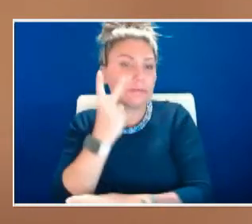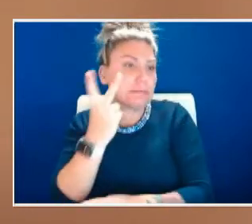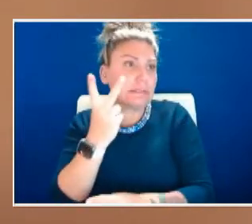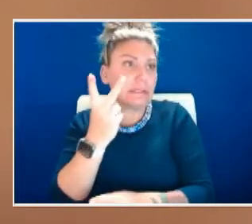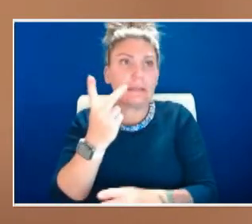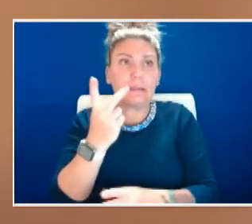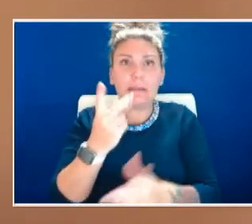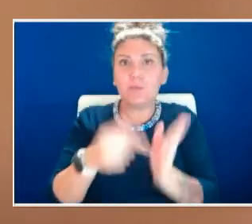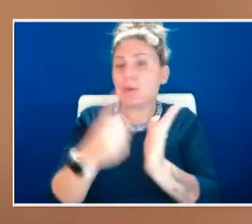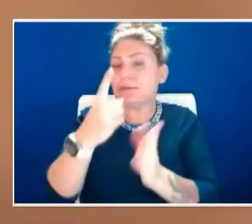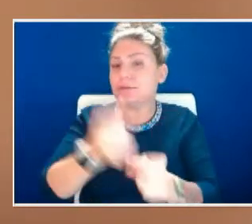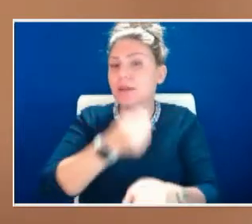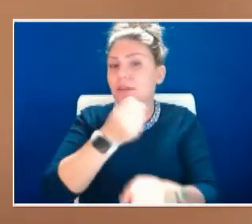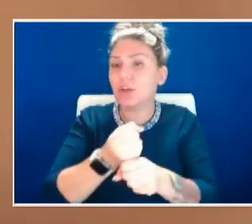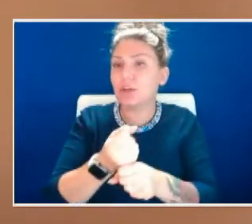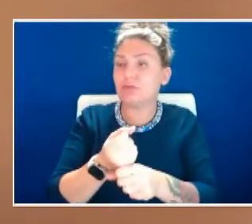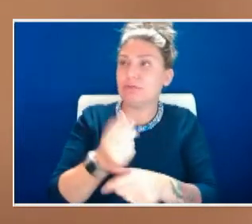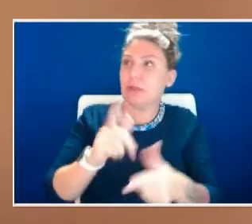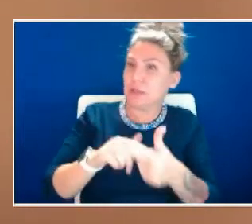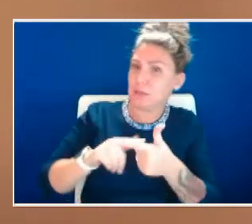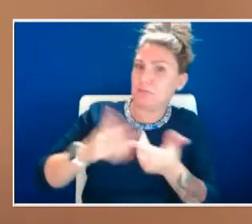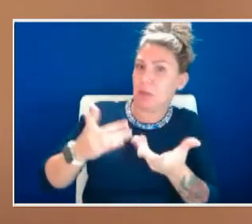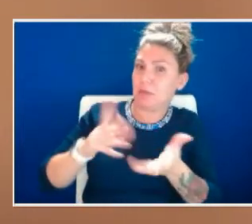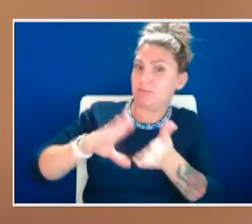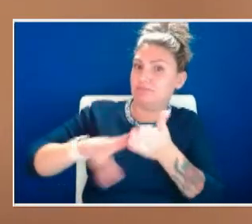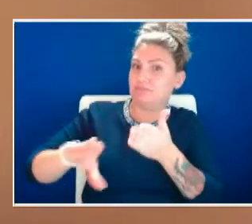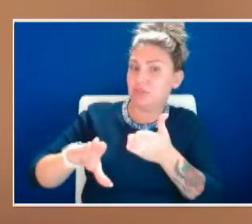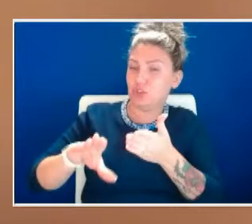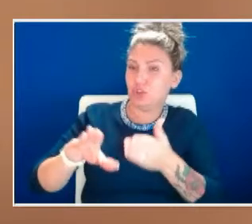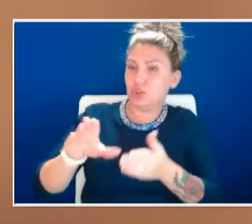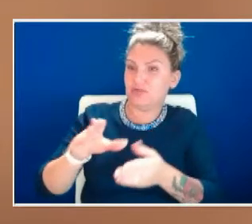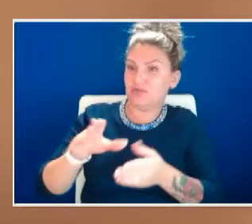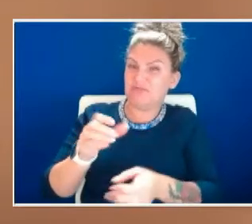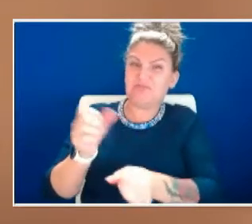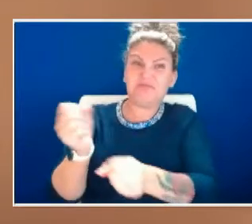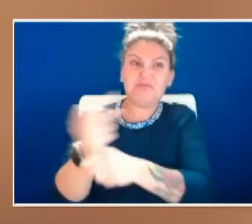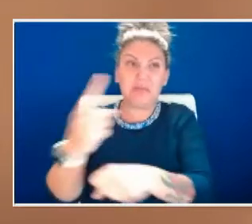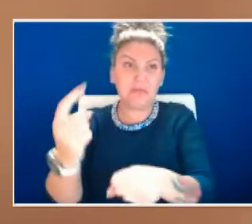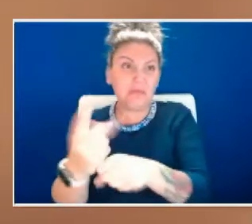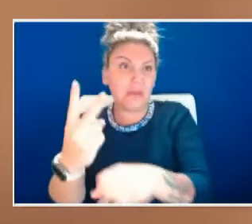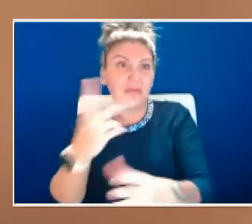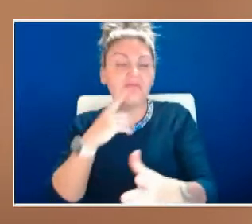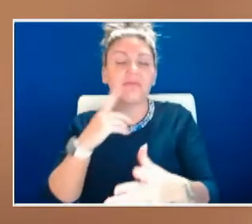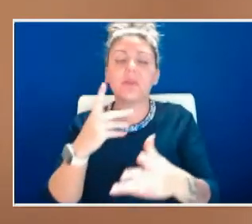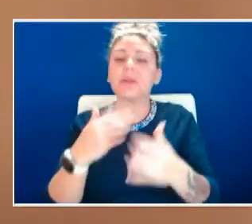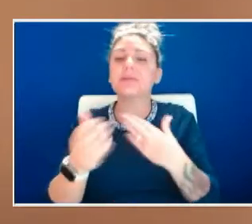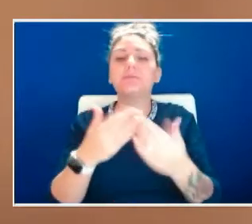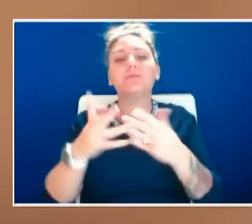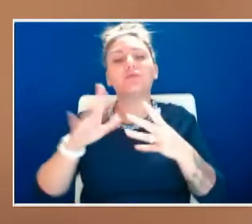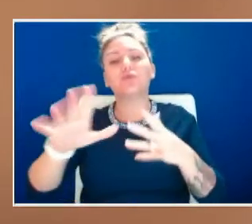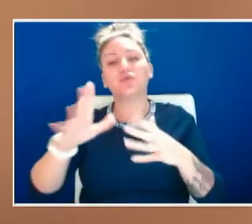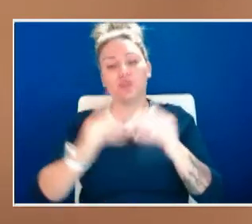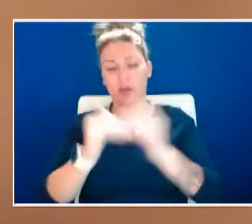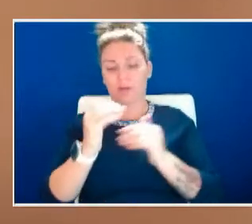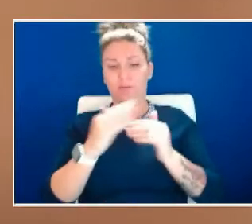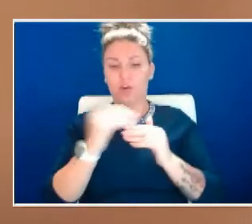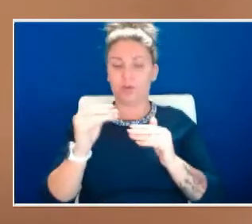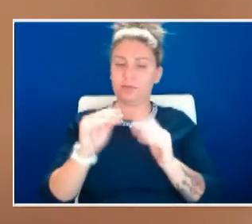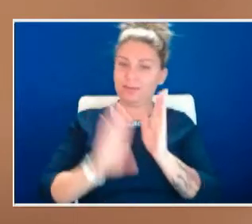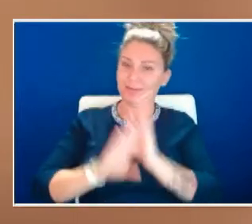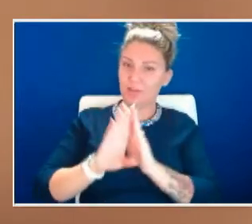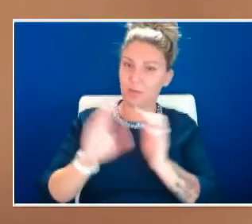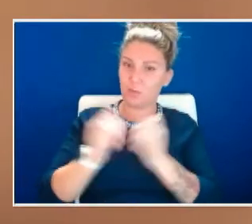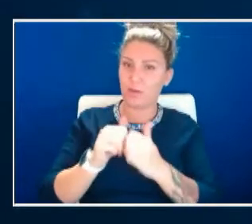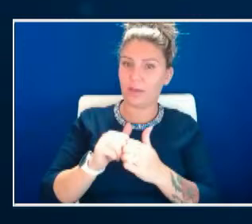It depends upon what their medical needs are and what their personal needs and level of comfort with the development of lymphedema are, and then what we